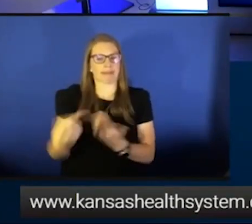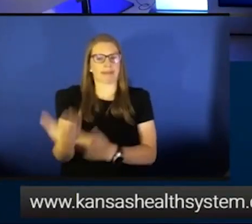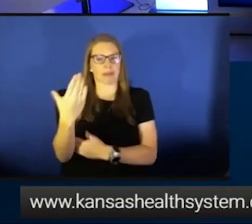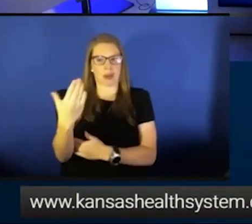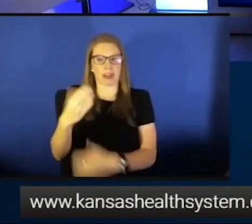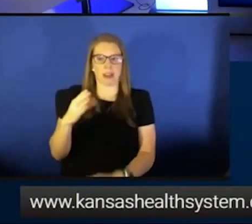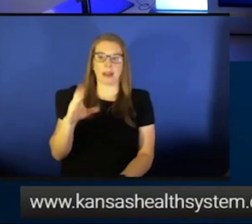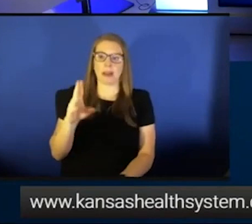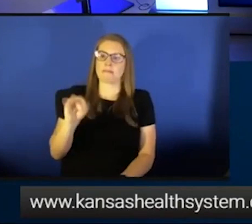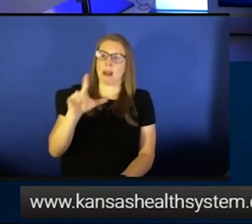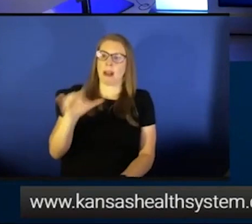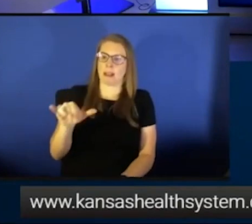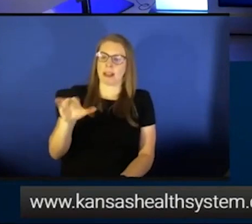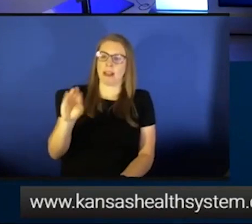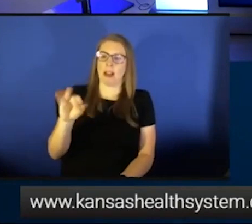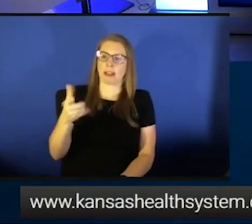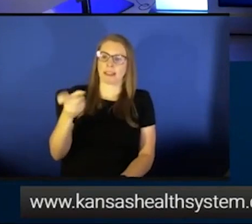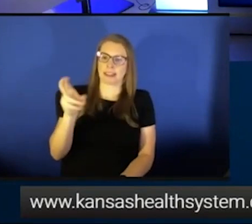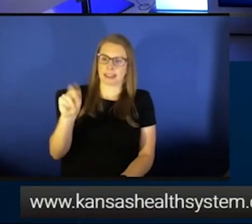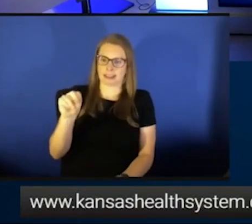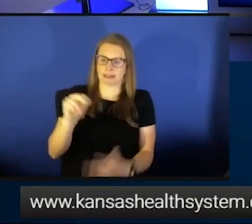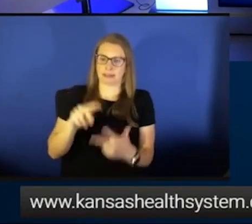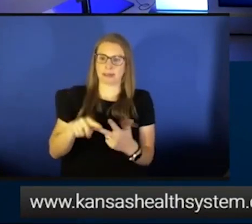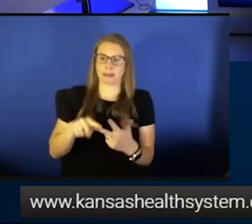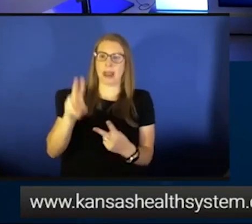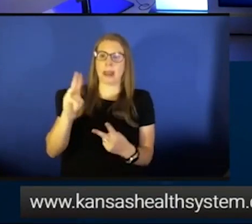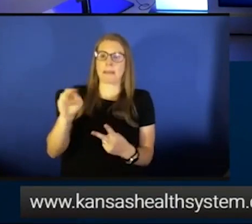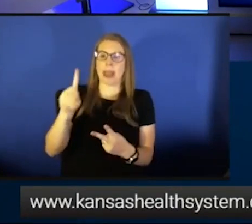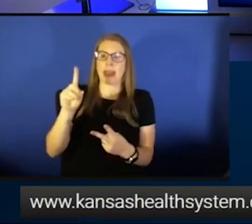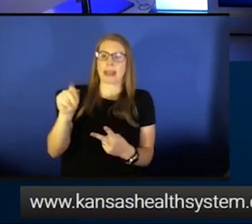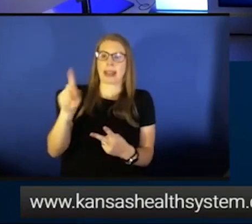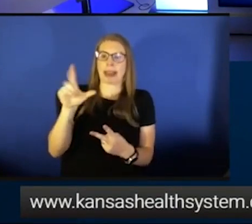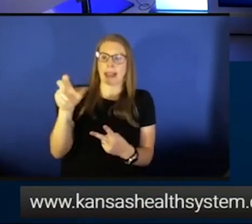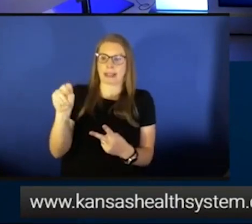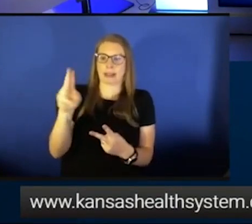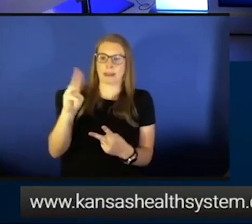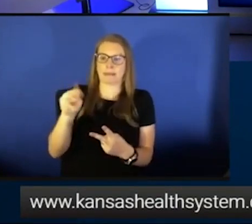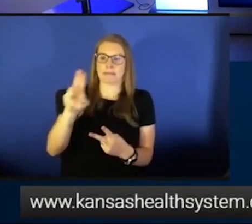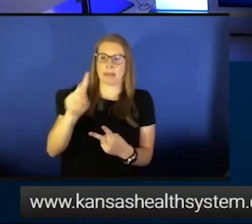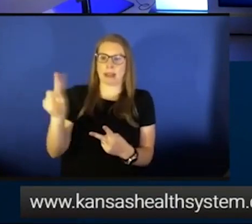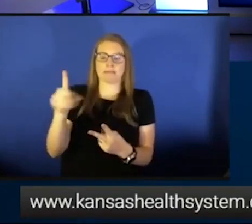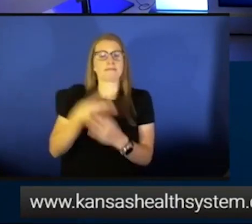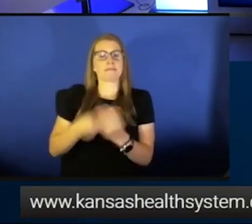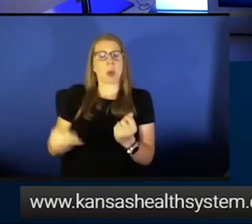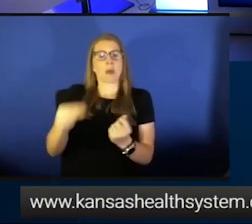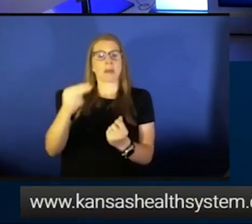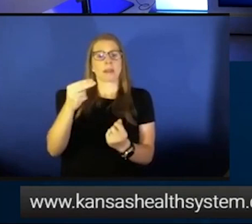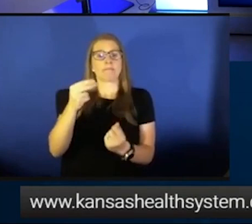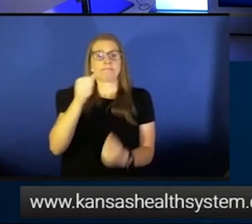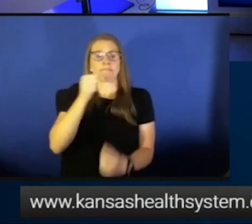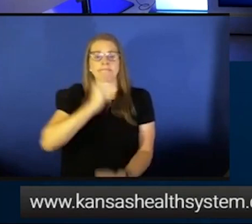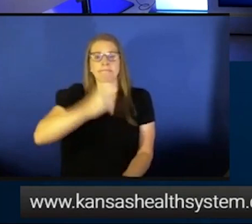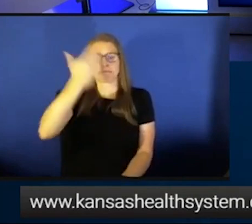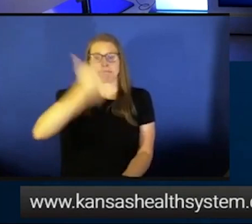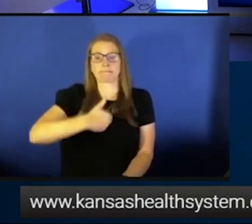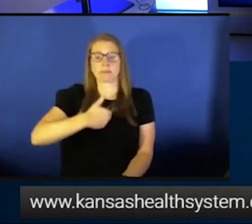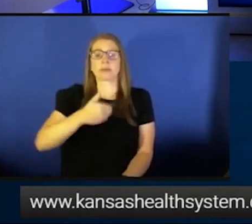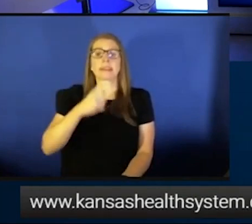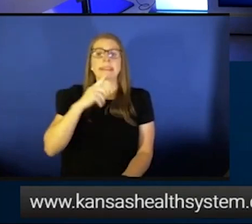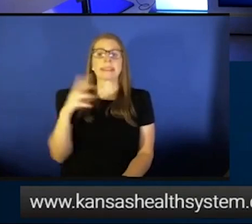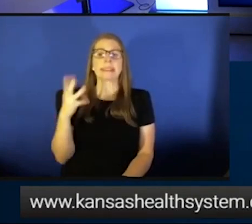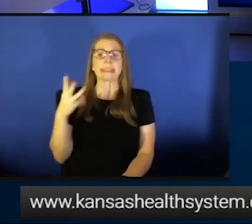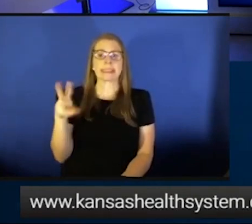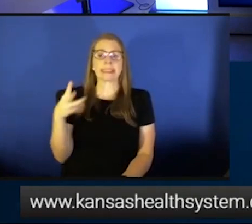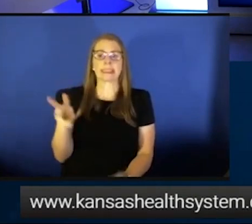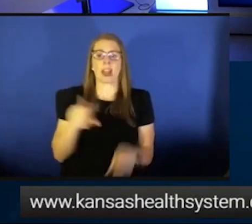mom, Allison, and Madeline Mudd and her mom, Marcy. Both teens suffered strokes at the age of 16. We are also